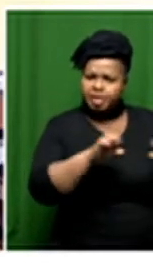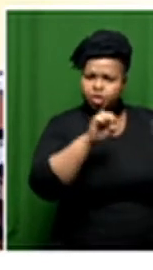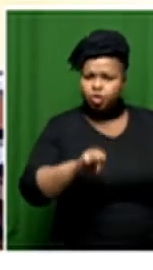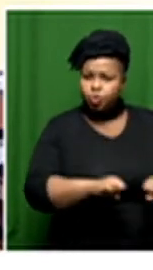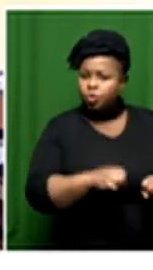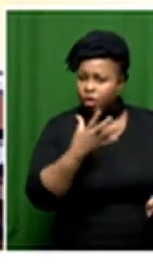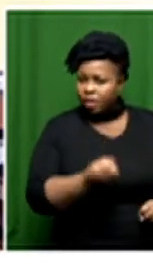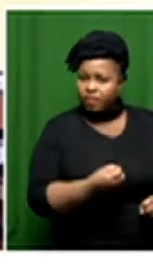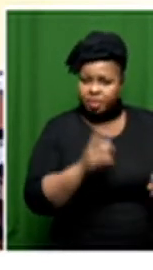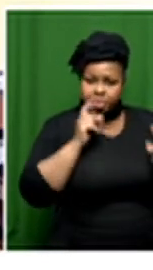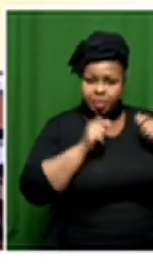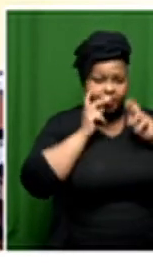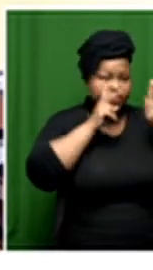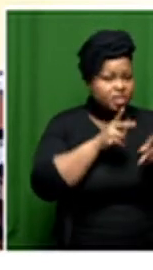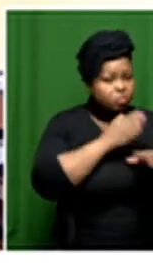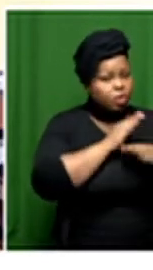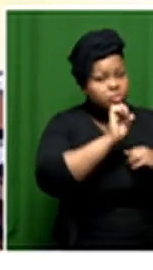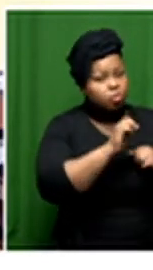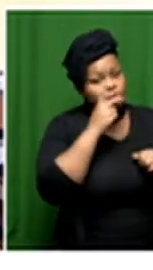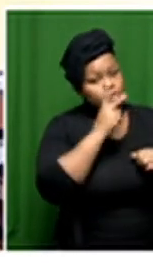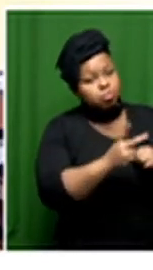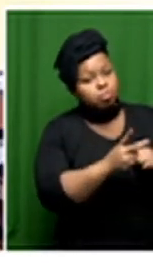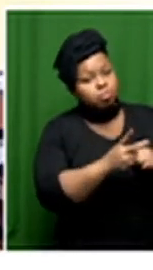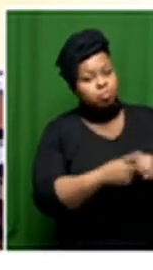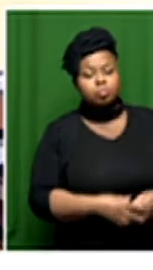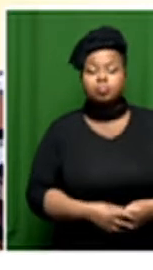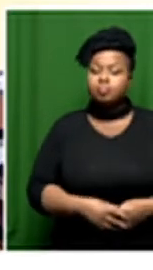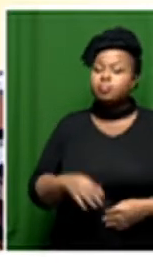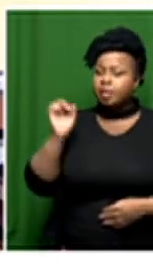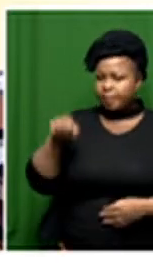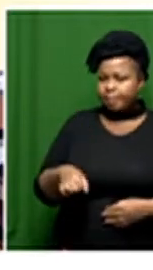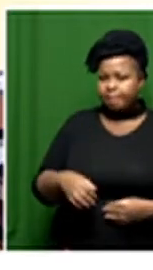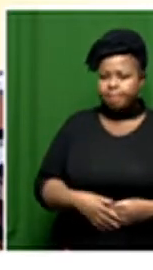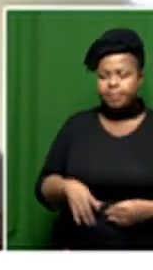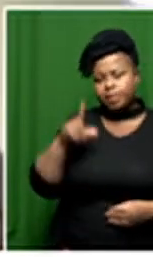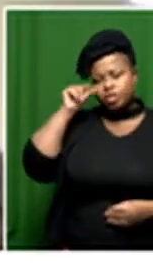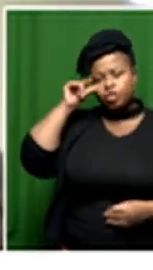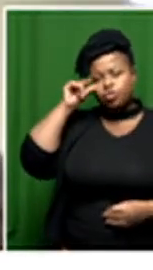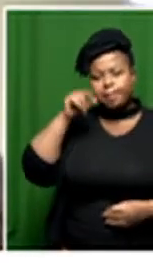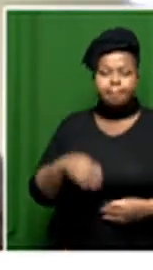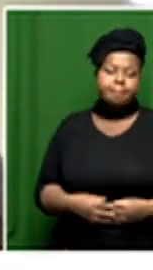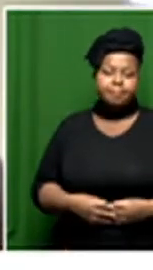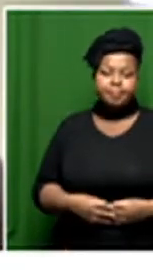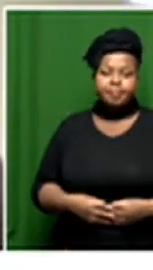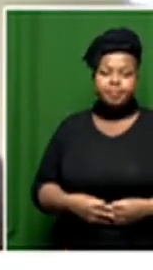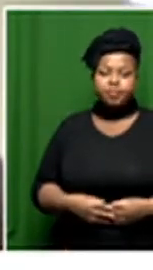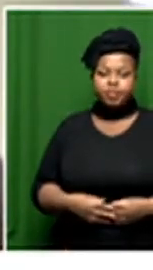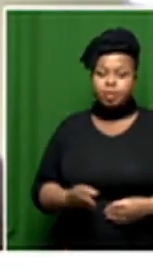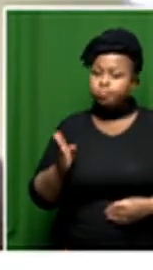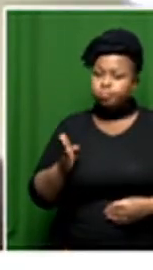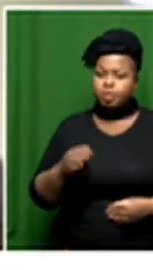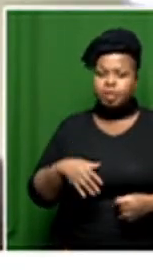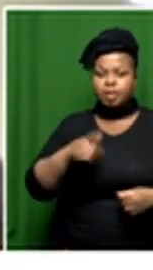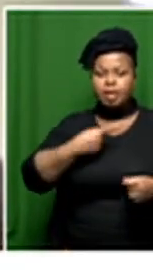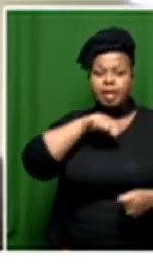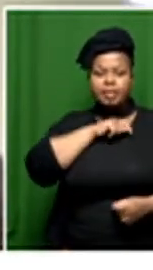that people can visit to view your work? I'm mainly on Instagram, so that would be on screen right now at